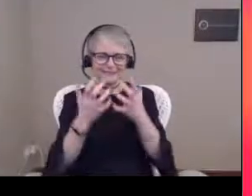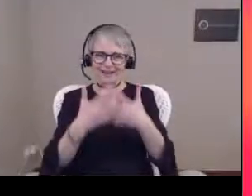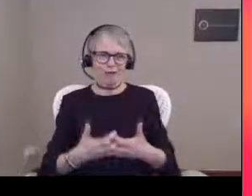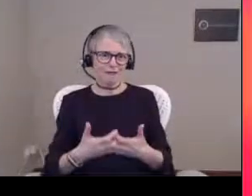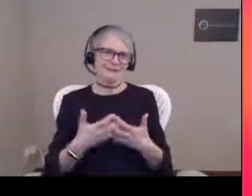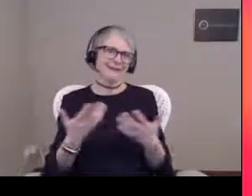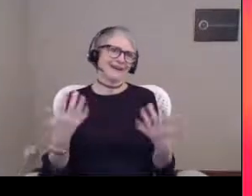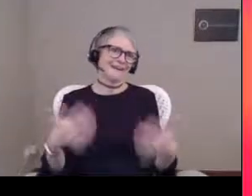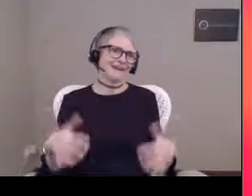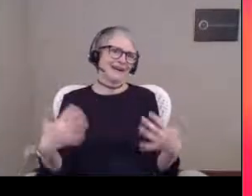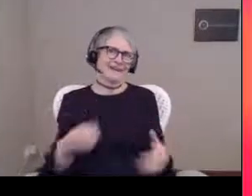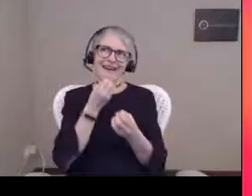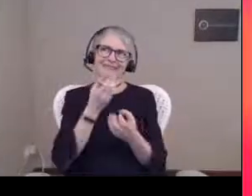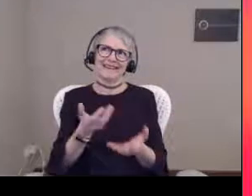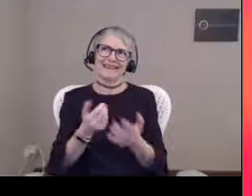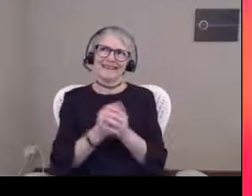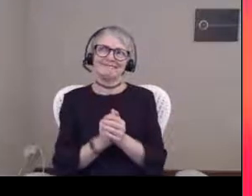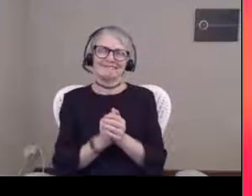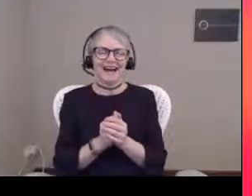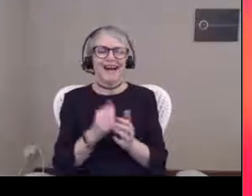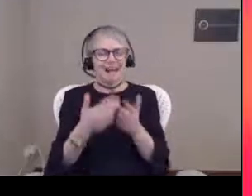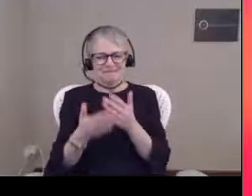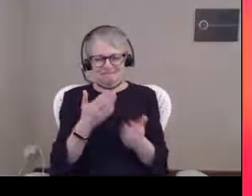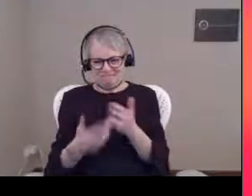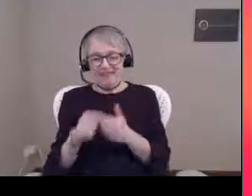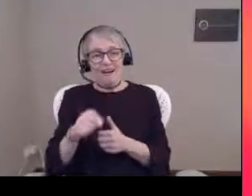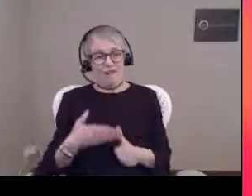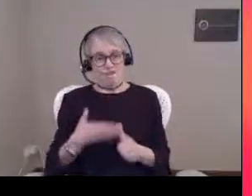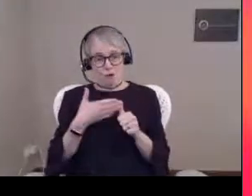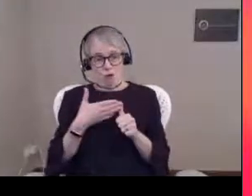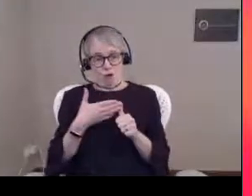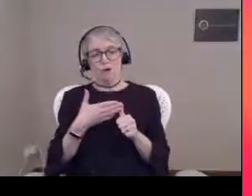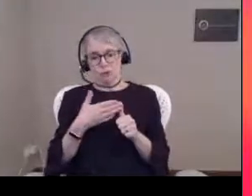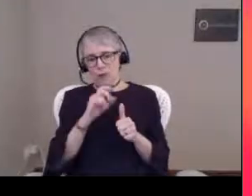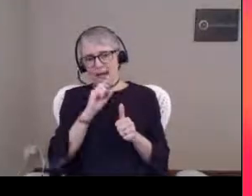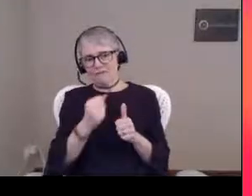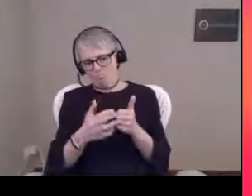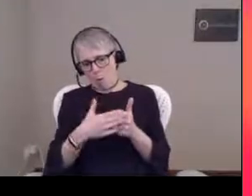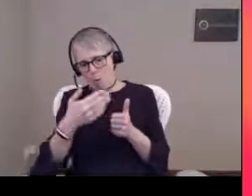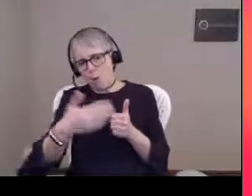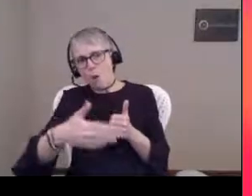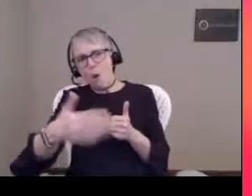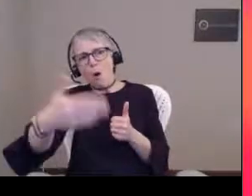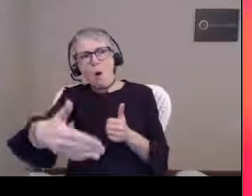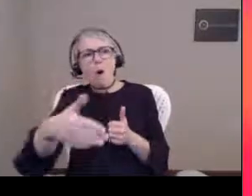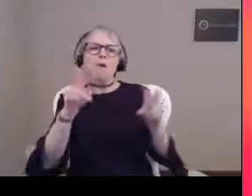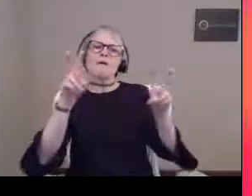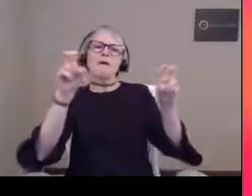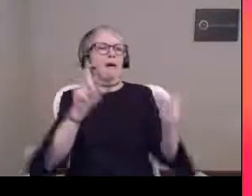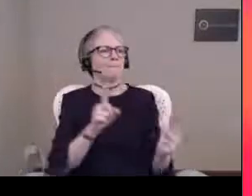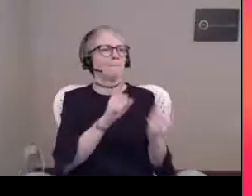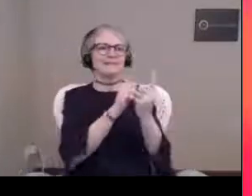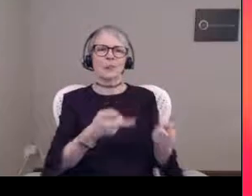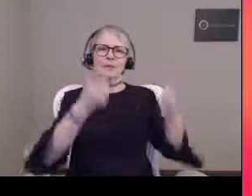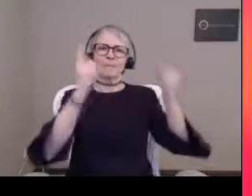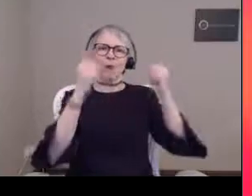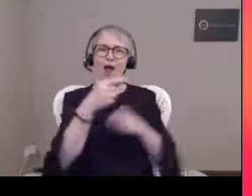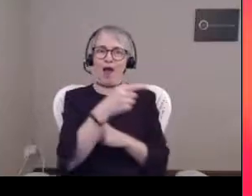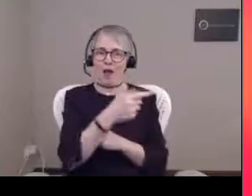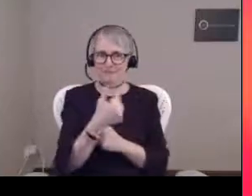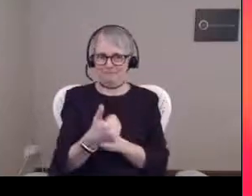you? This is the first in a series of Meet the Employer events. So thank you